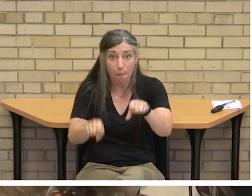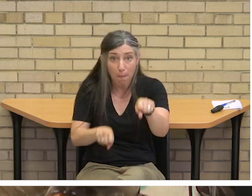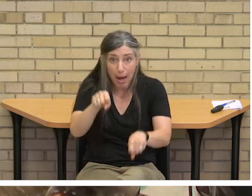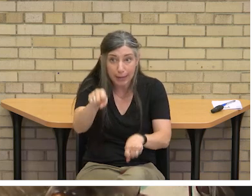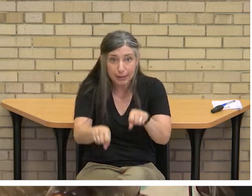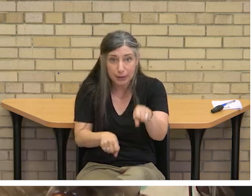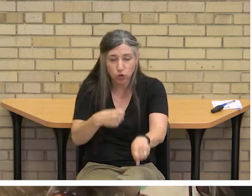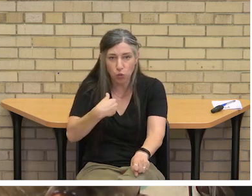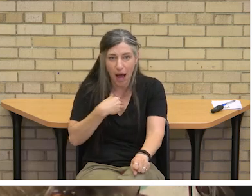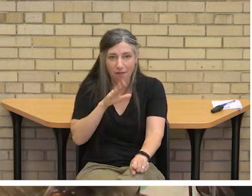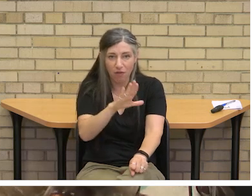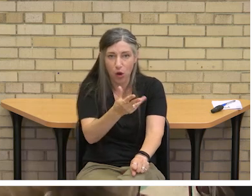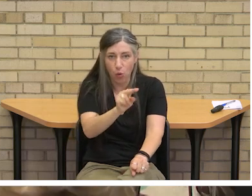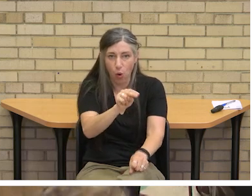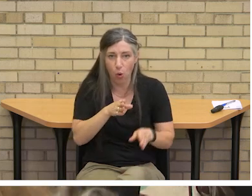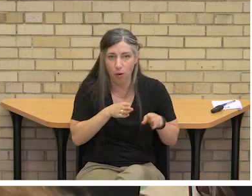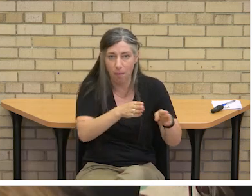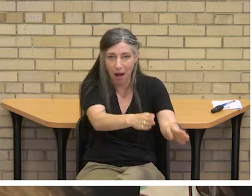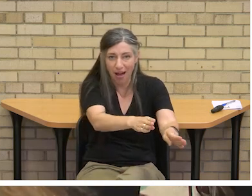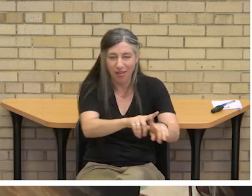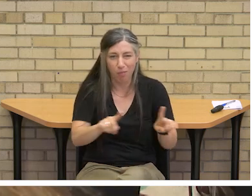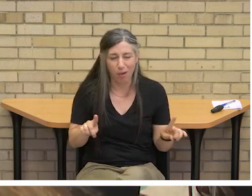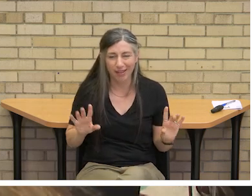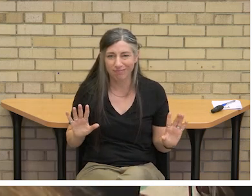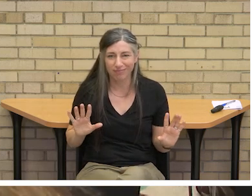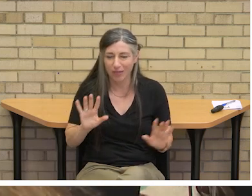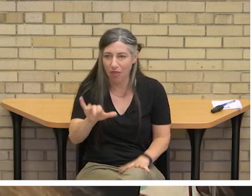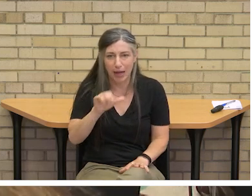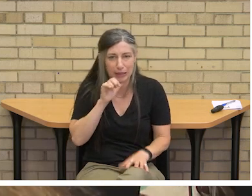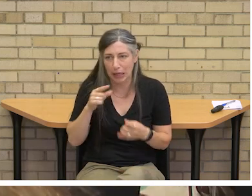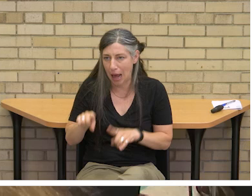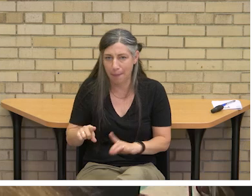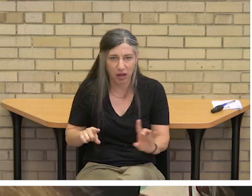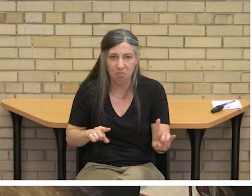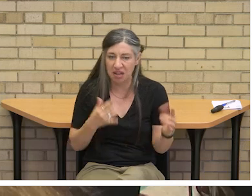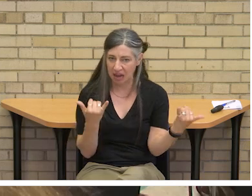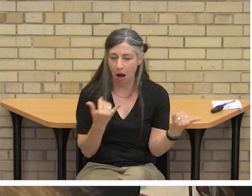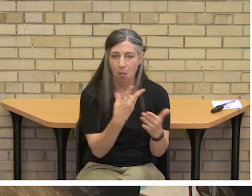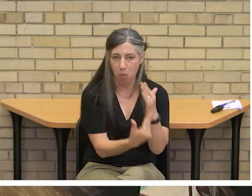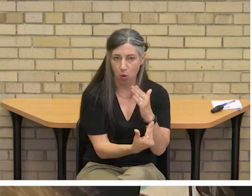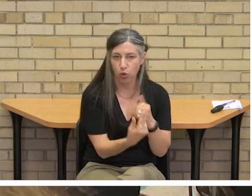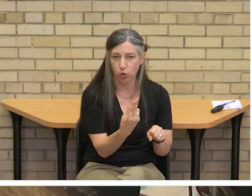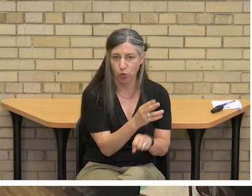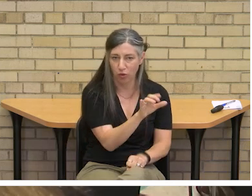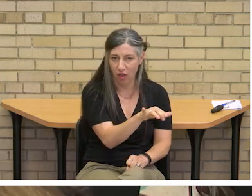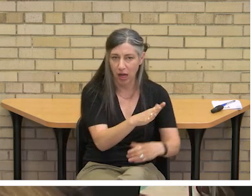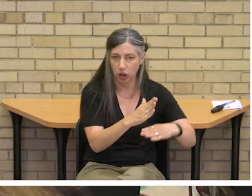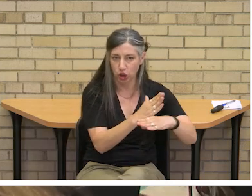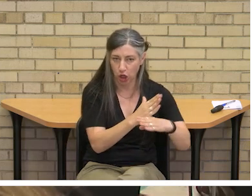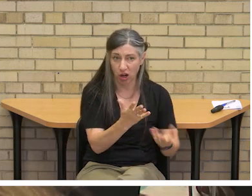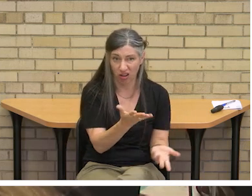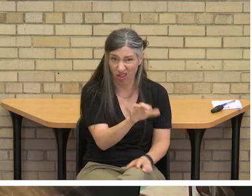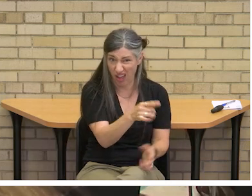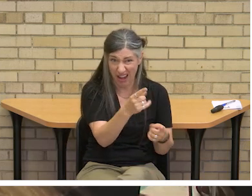one pathway, pedestrians another, it's a mixed use. So if that mixed use is going